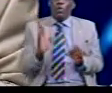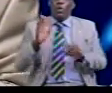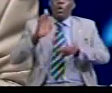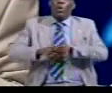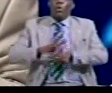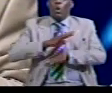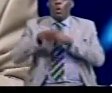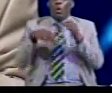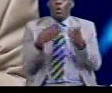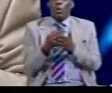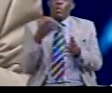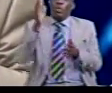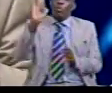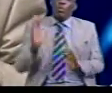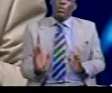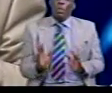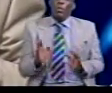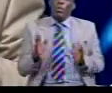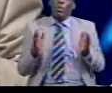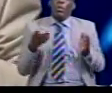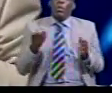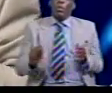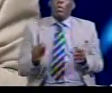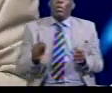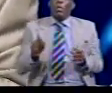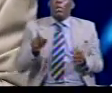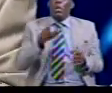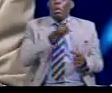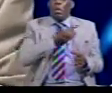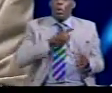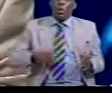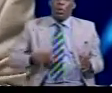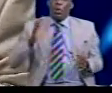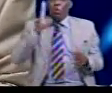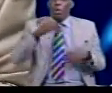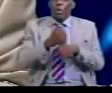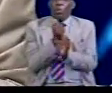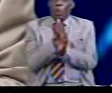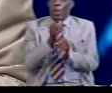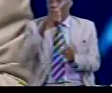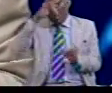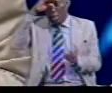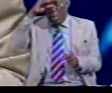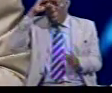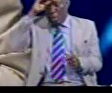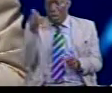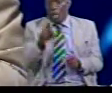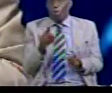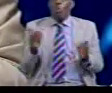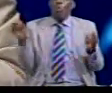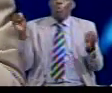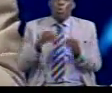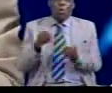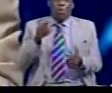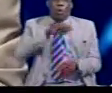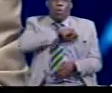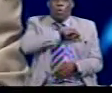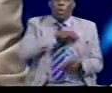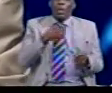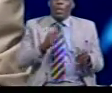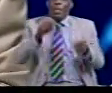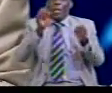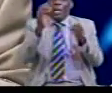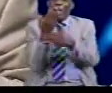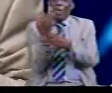les qualifie davantage. The Lord will qualify them more. Que sa main puissante repose sur that eux. The hand of God will rest upon que them. Que l'esprit